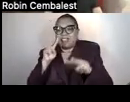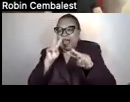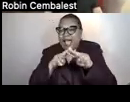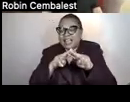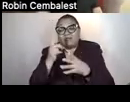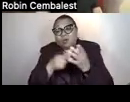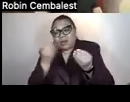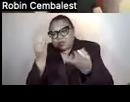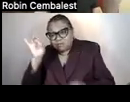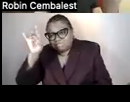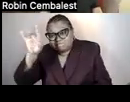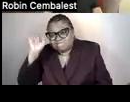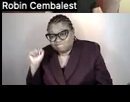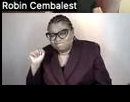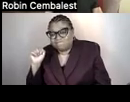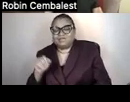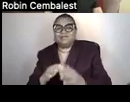worth.